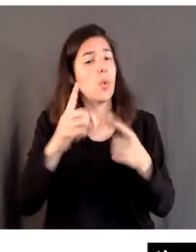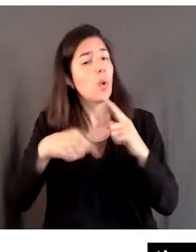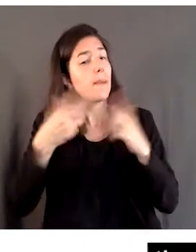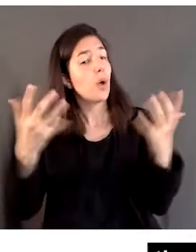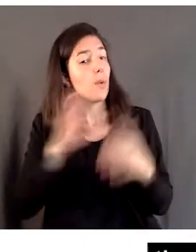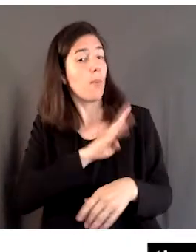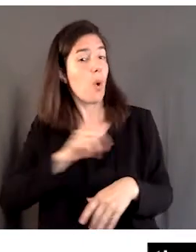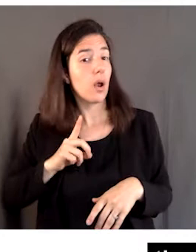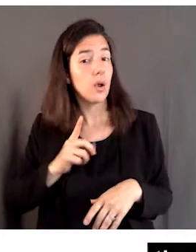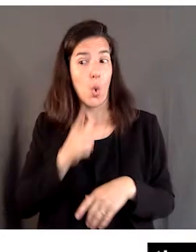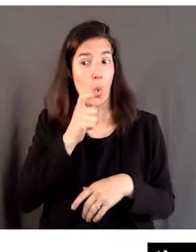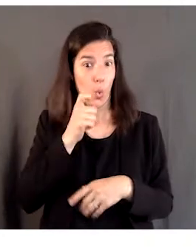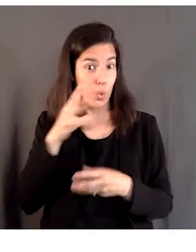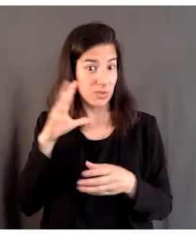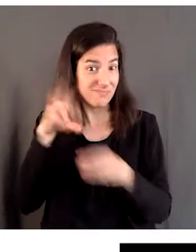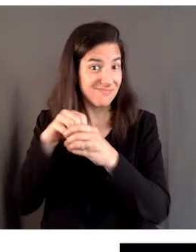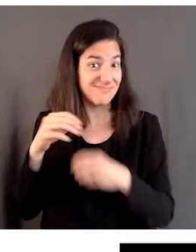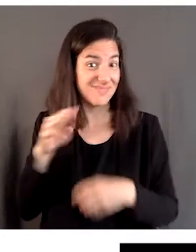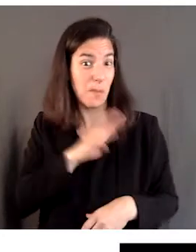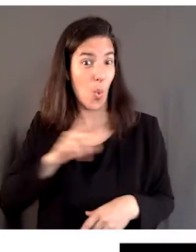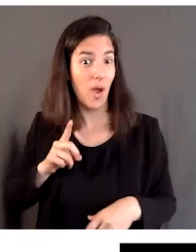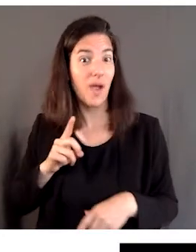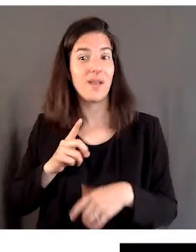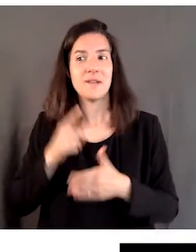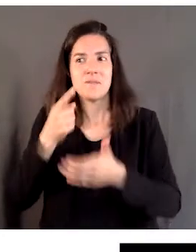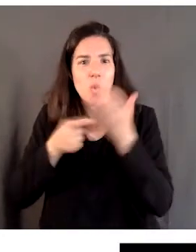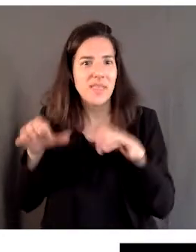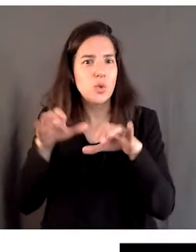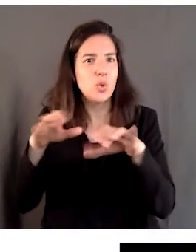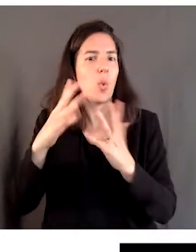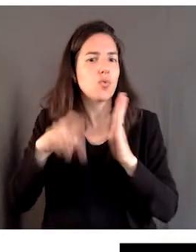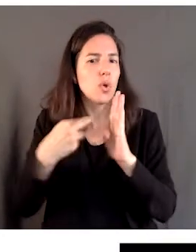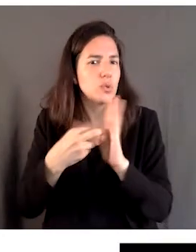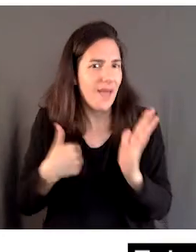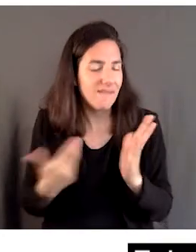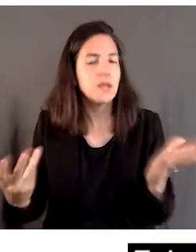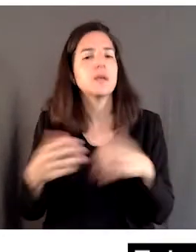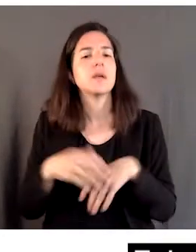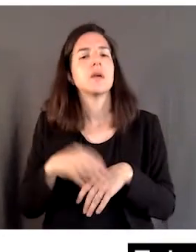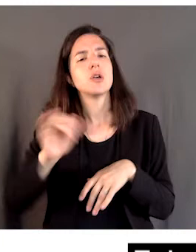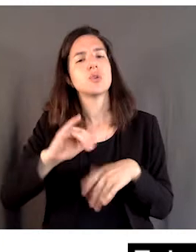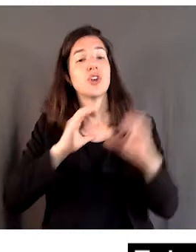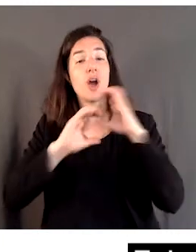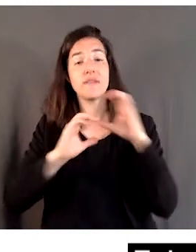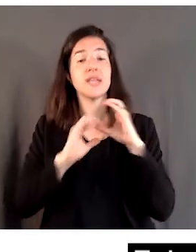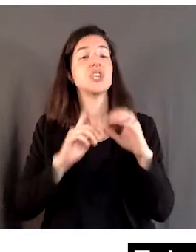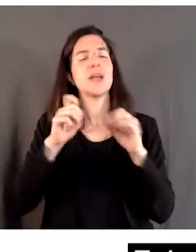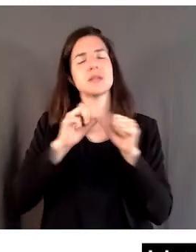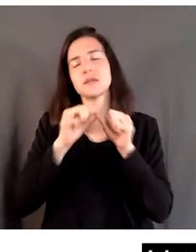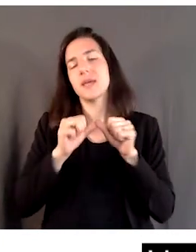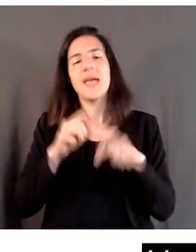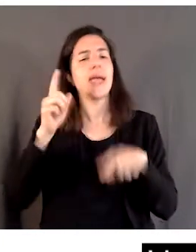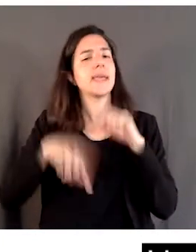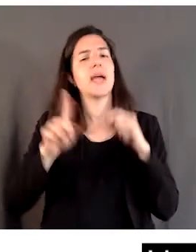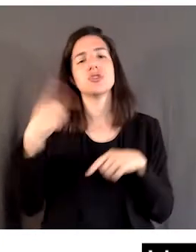things, of course, I think are the conversations have to be ongoing. It can't just be February rolls around and we start talking about